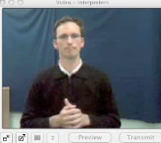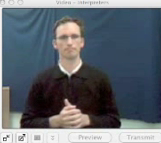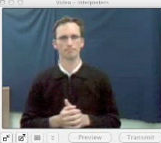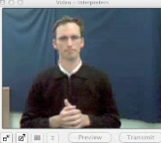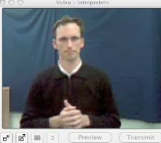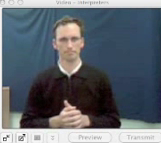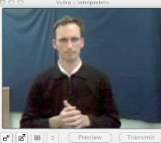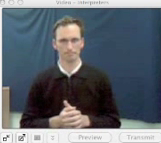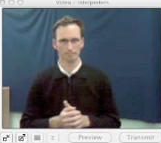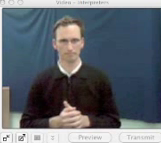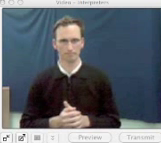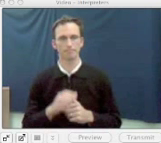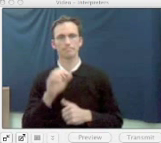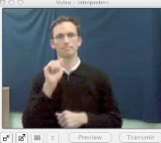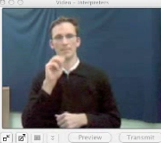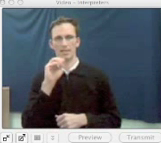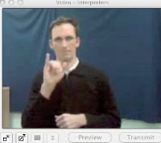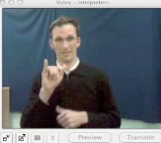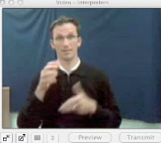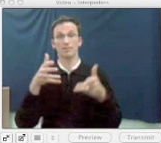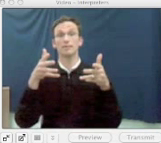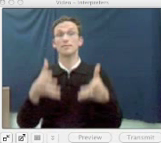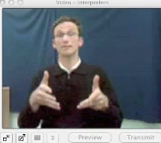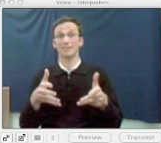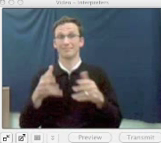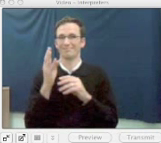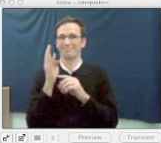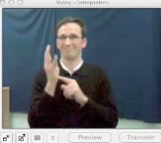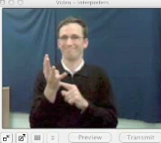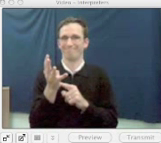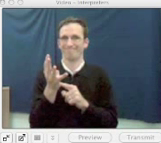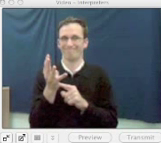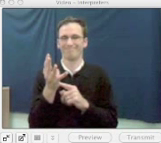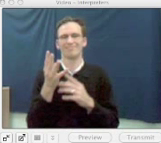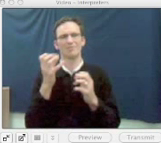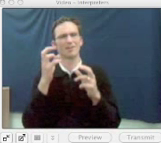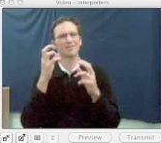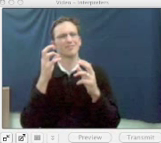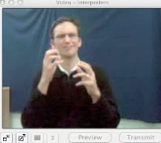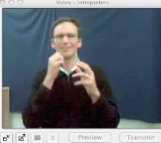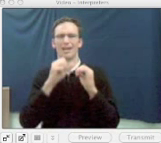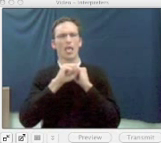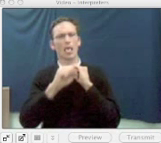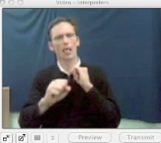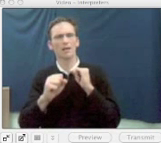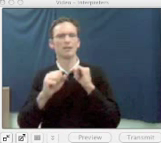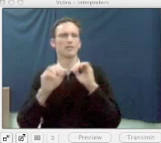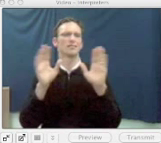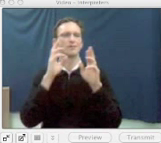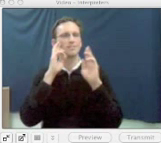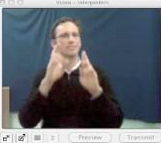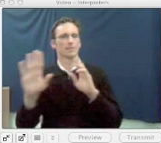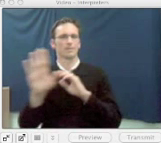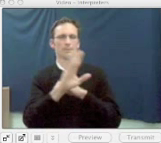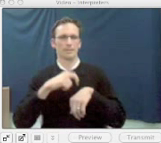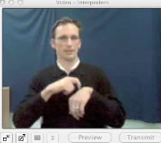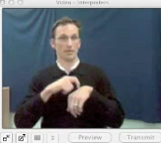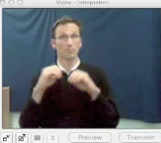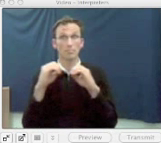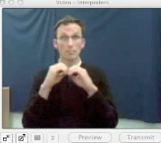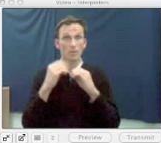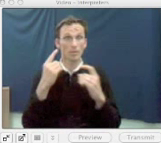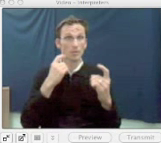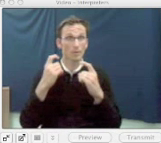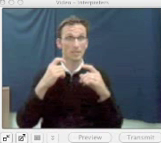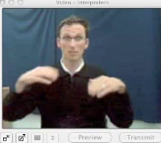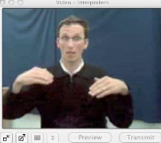All right, there are 4 minutes left, and I want to respect everybody's time. So any of the questions we have not addressed yet, I